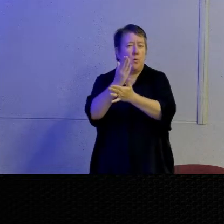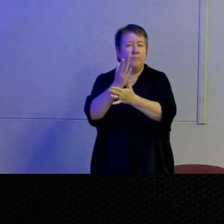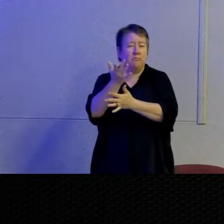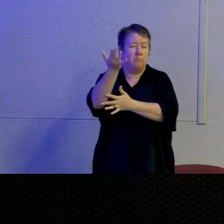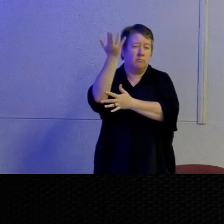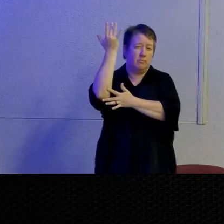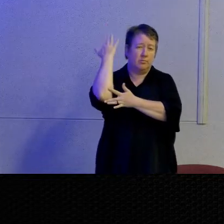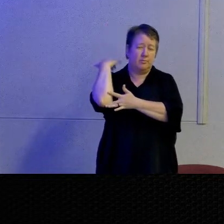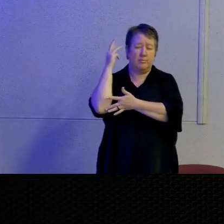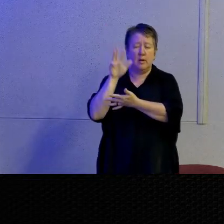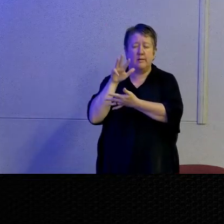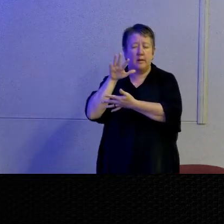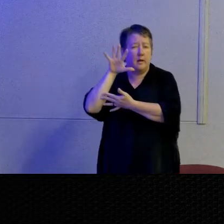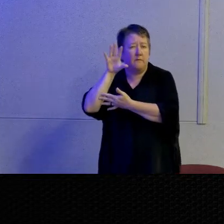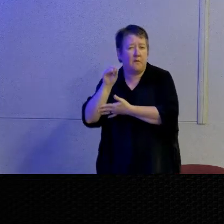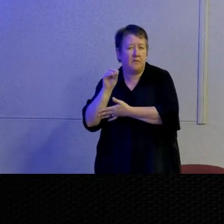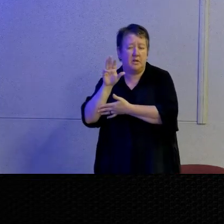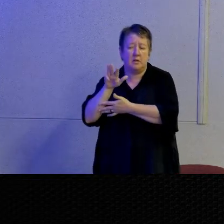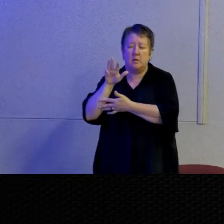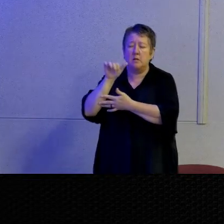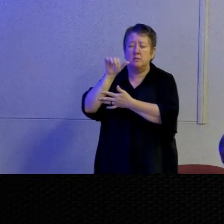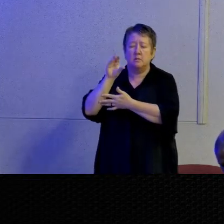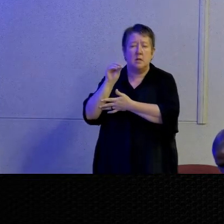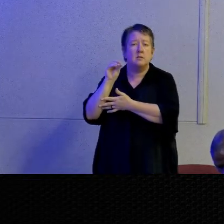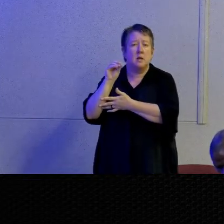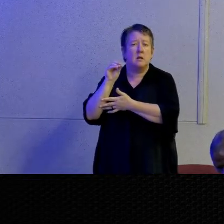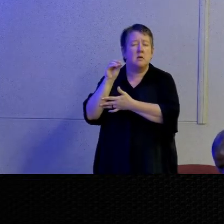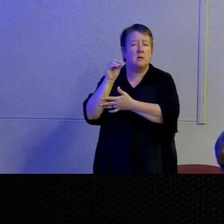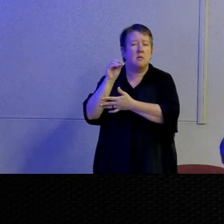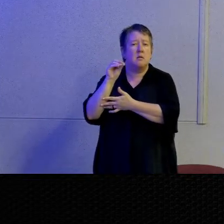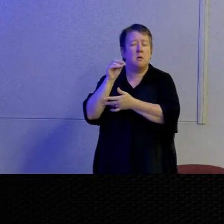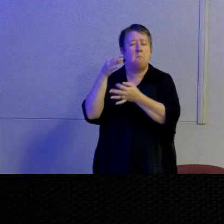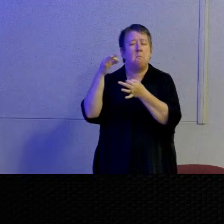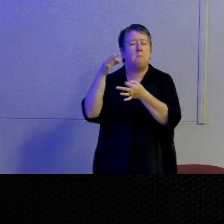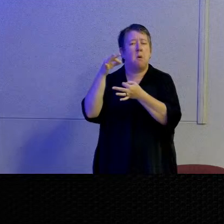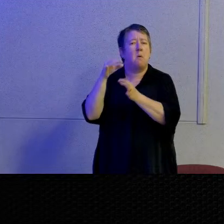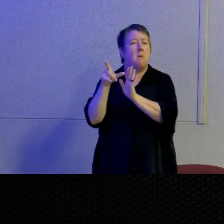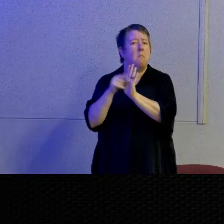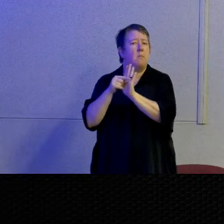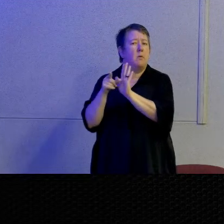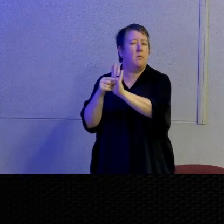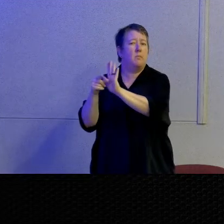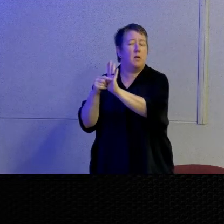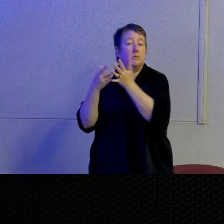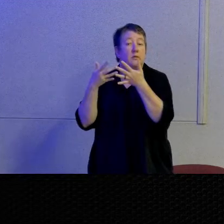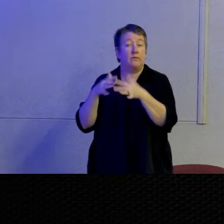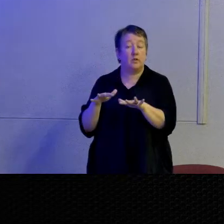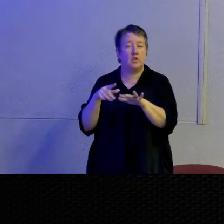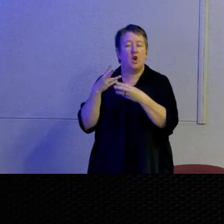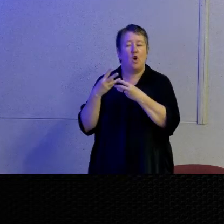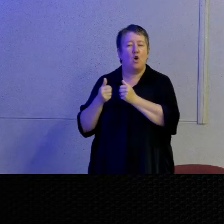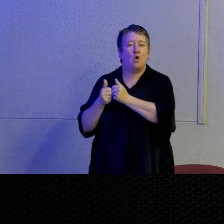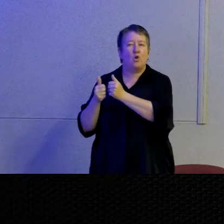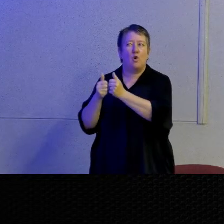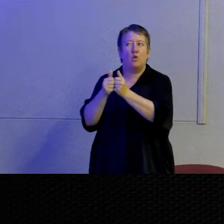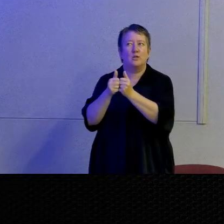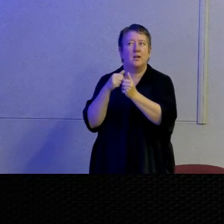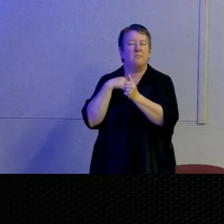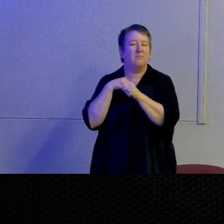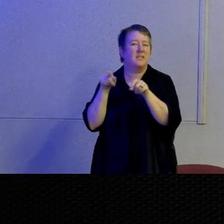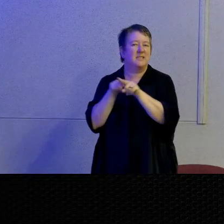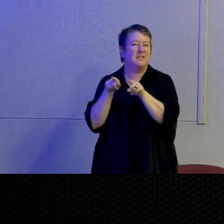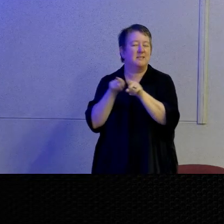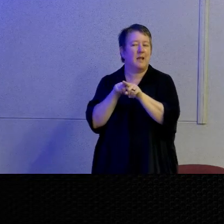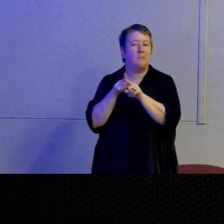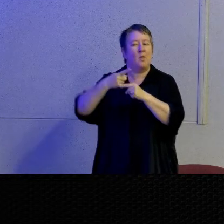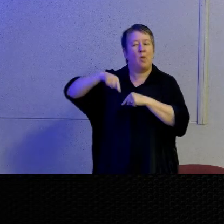in the 1950s, 1960s, where colleagues and those what I call them Majakandira